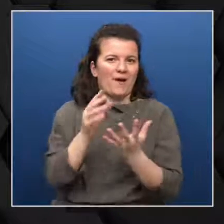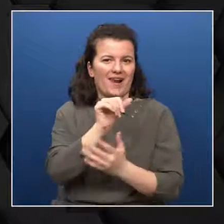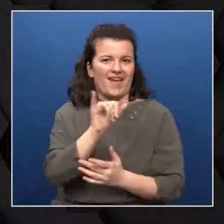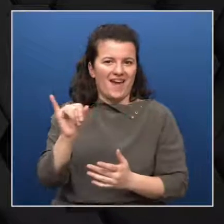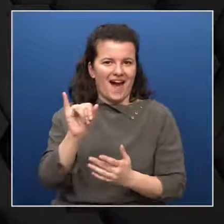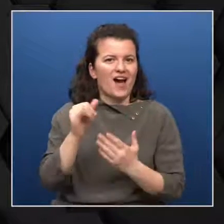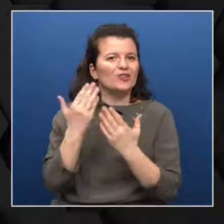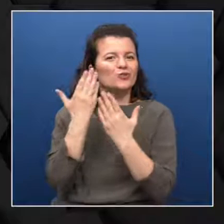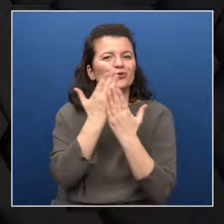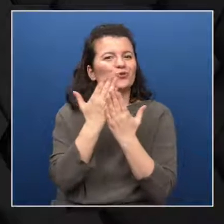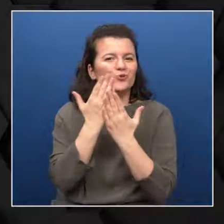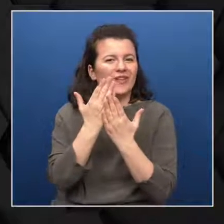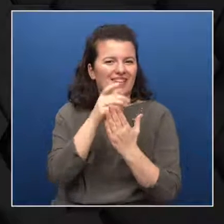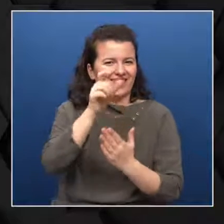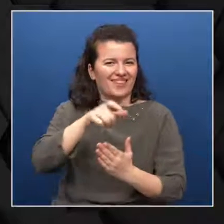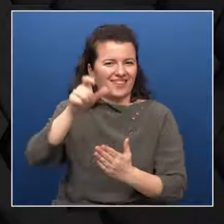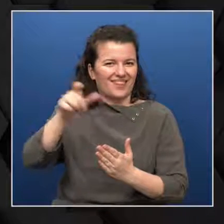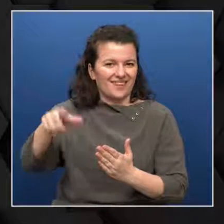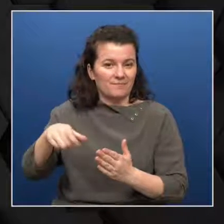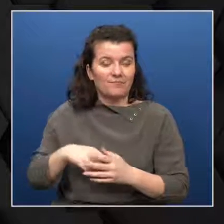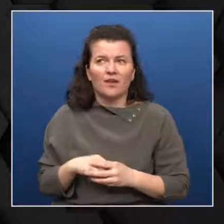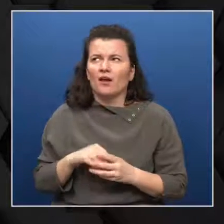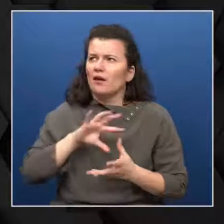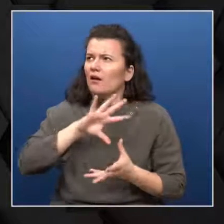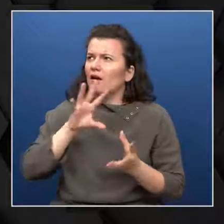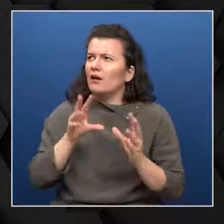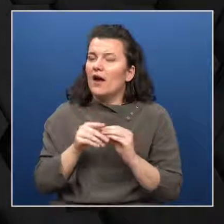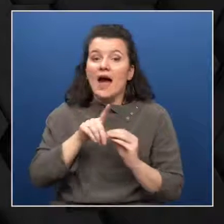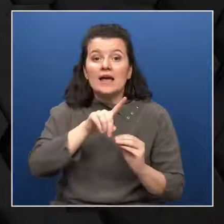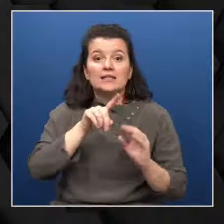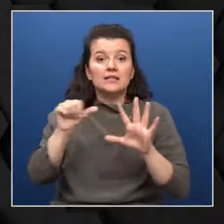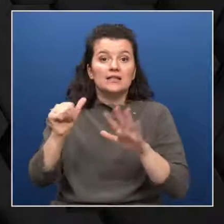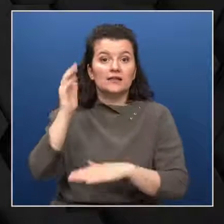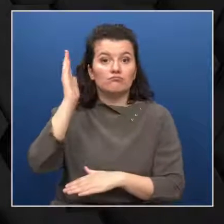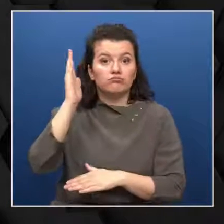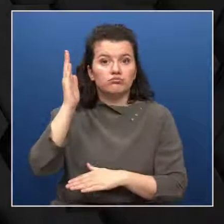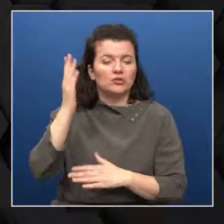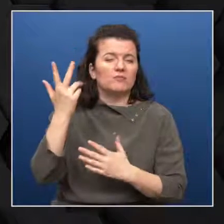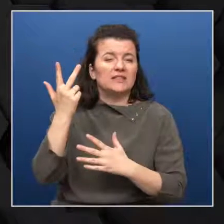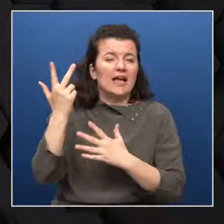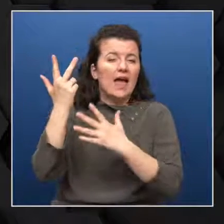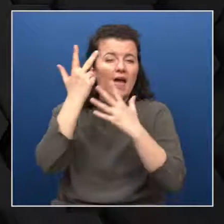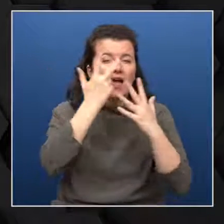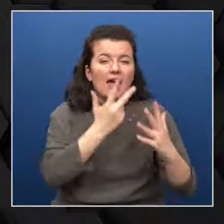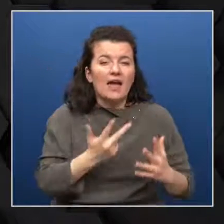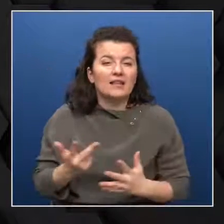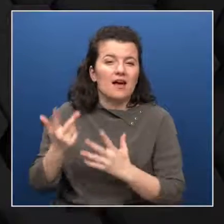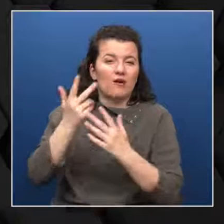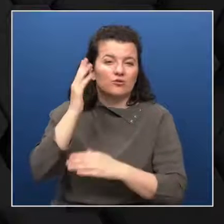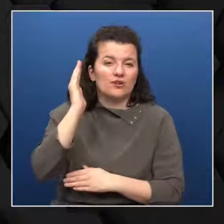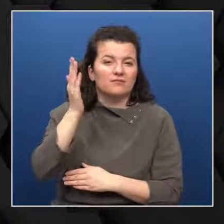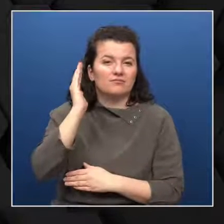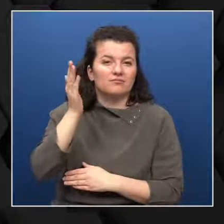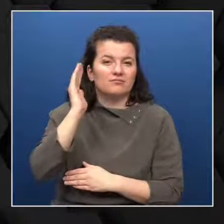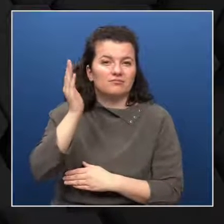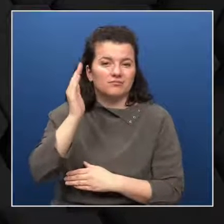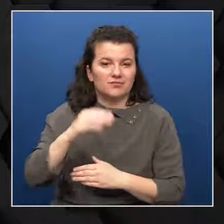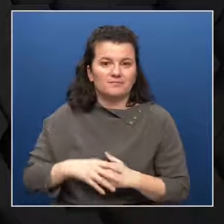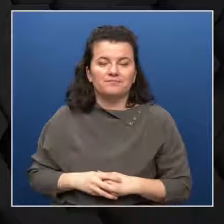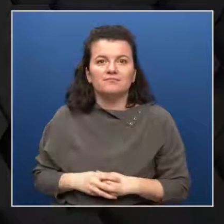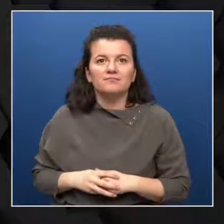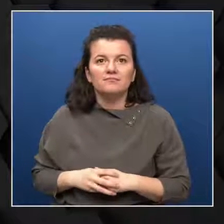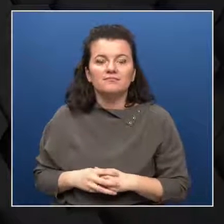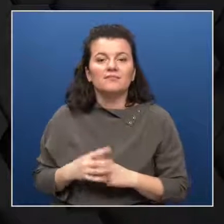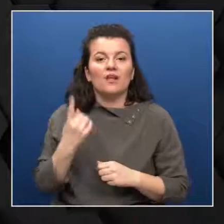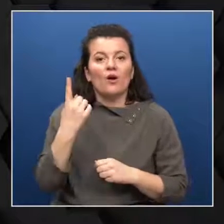16 sessions. So it was 8 hours of AI content. Okay. So what we did like a week before,